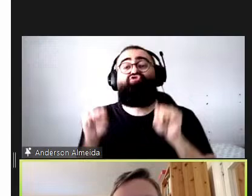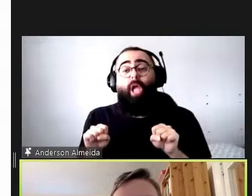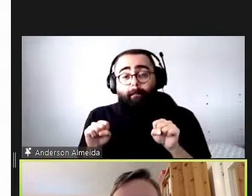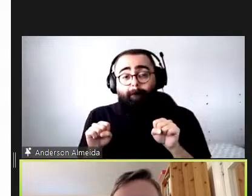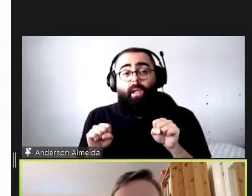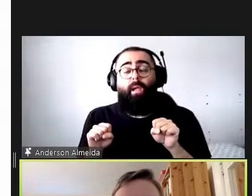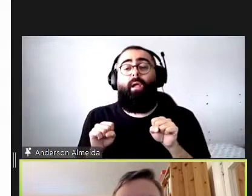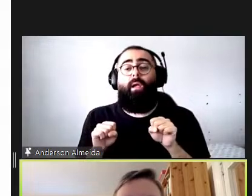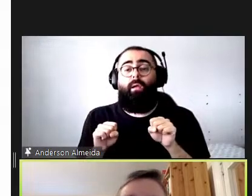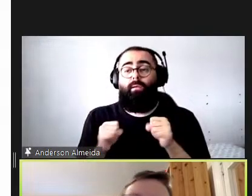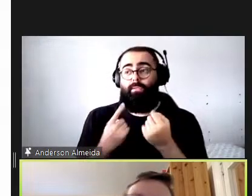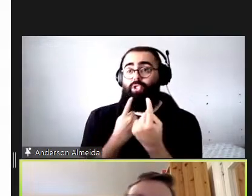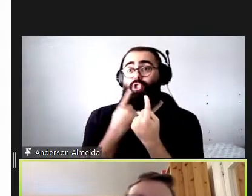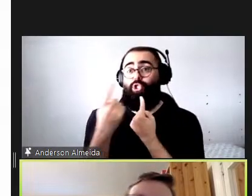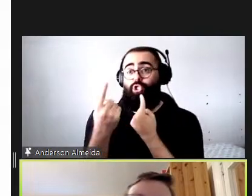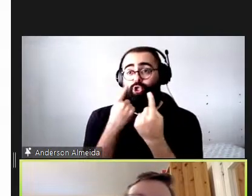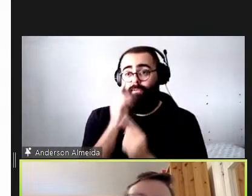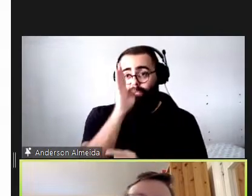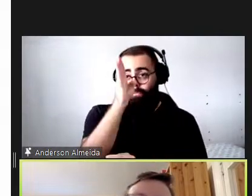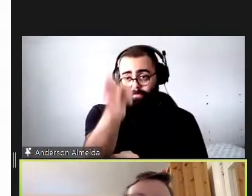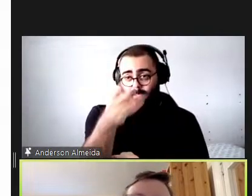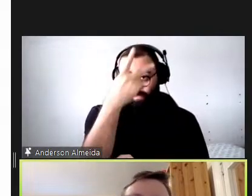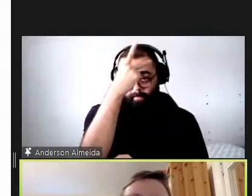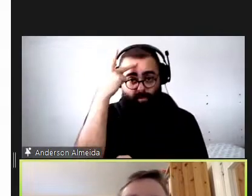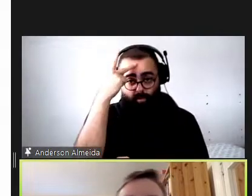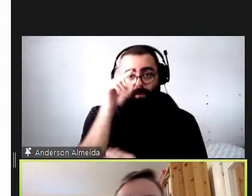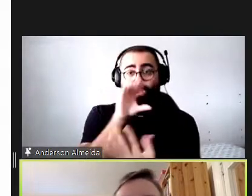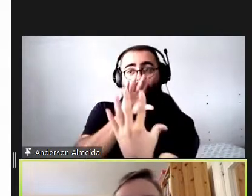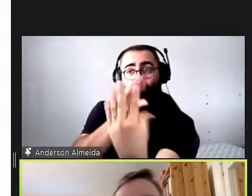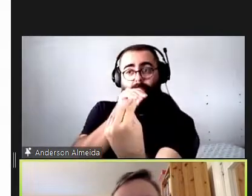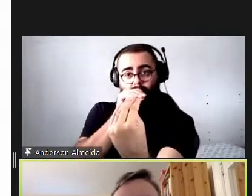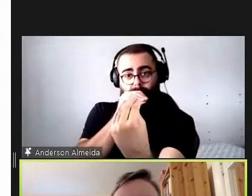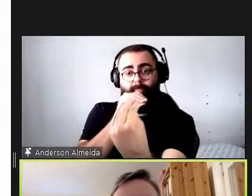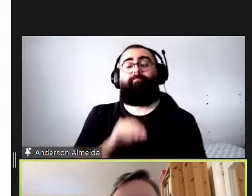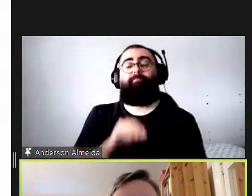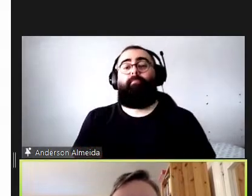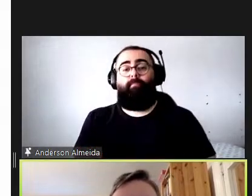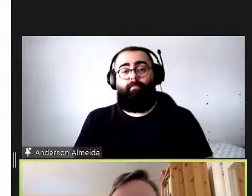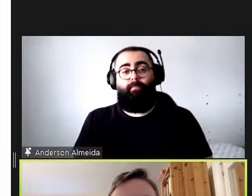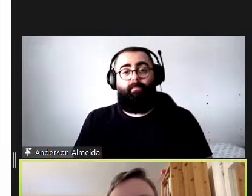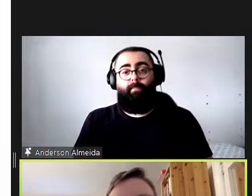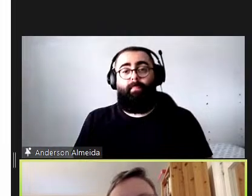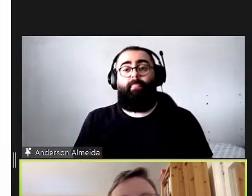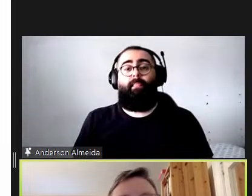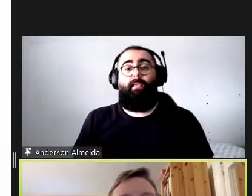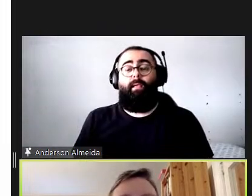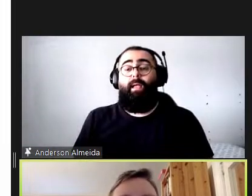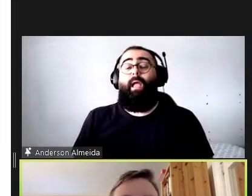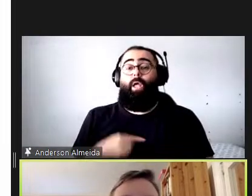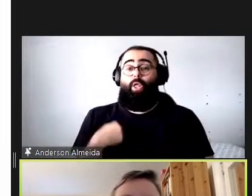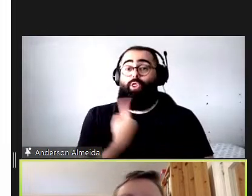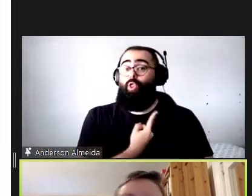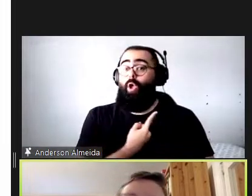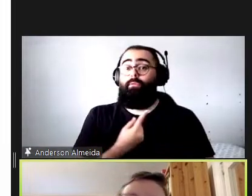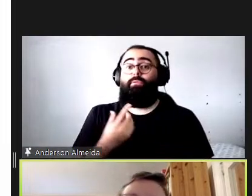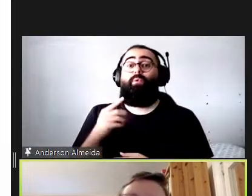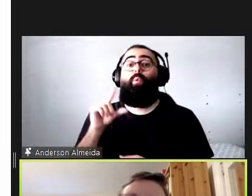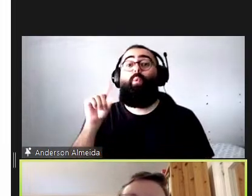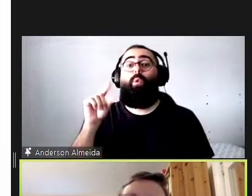interlocutor is just across from her. We simultaneously recorded